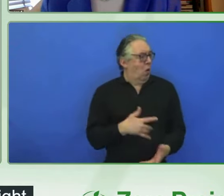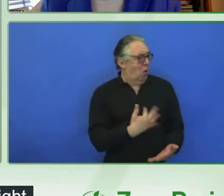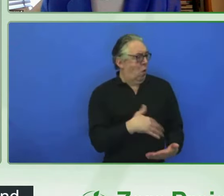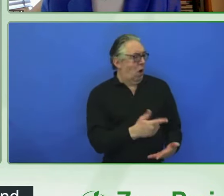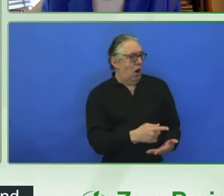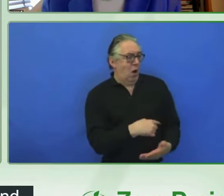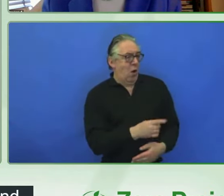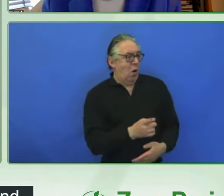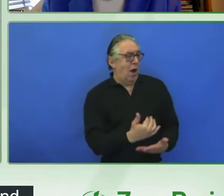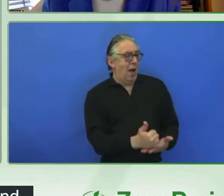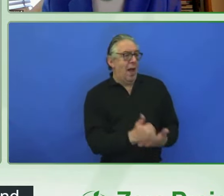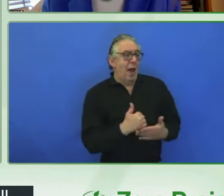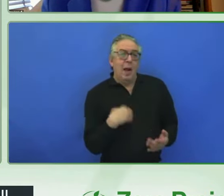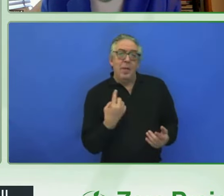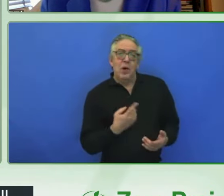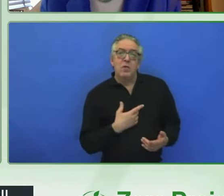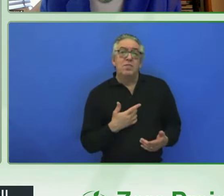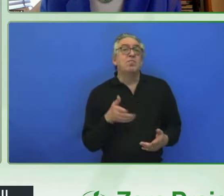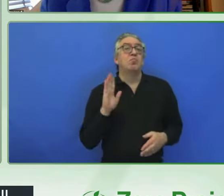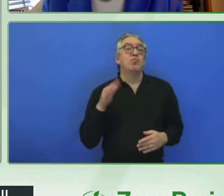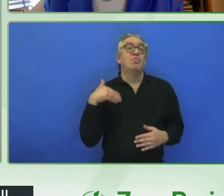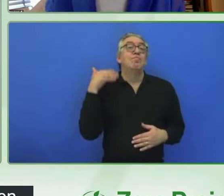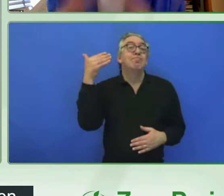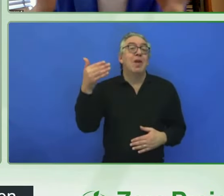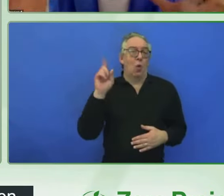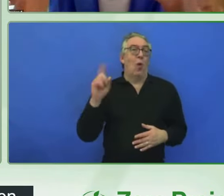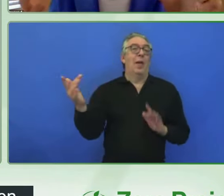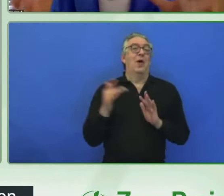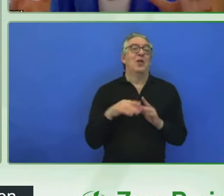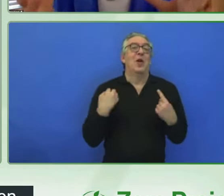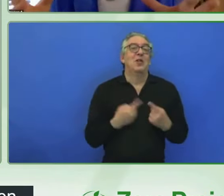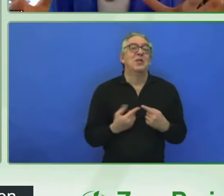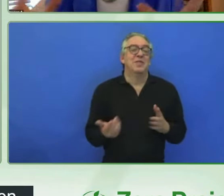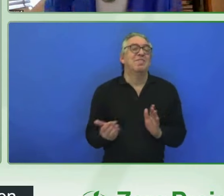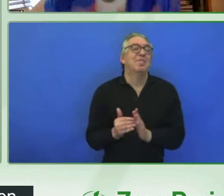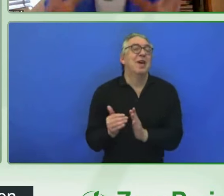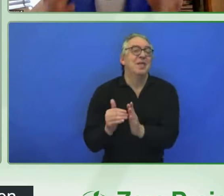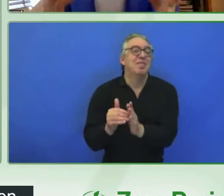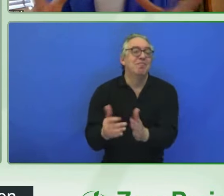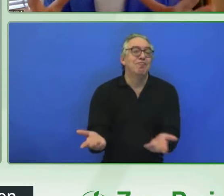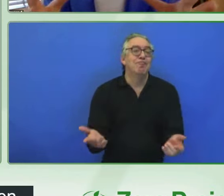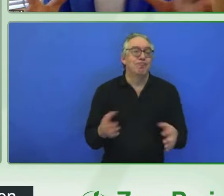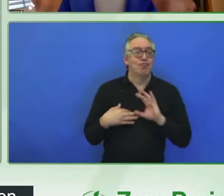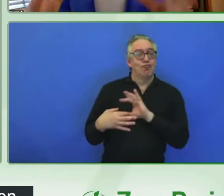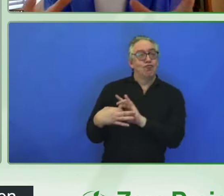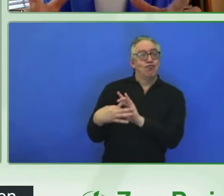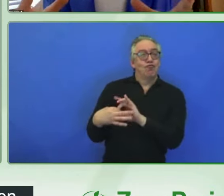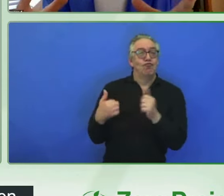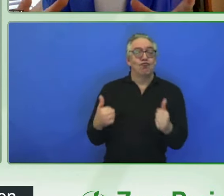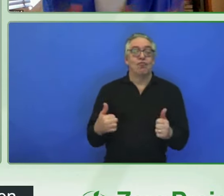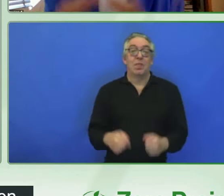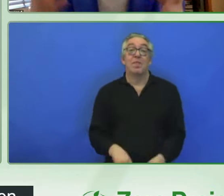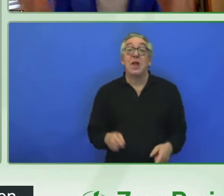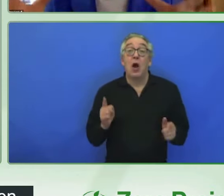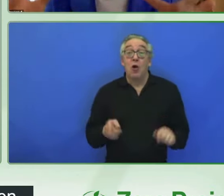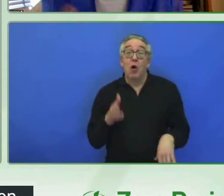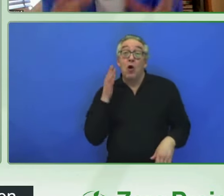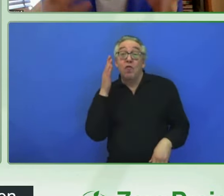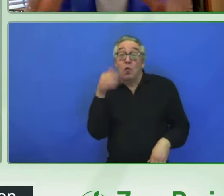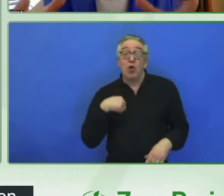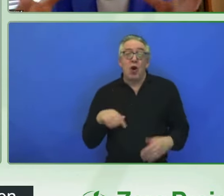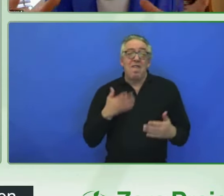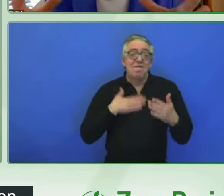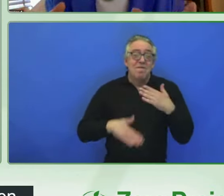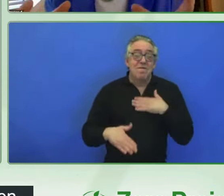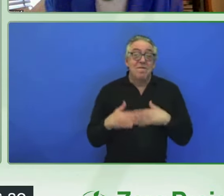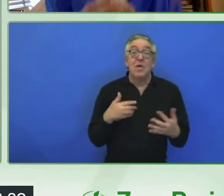effective. Okay, next slide, please. Our big wish is that inclusivity